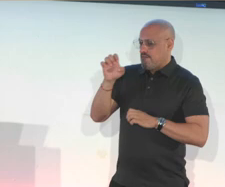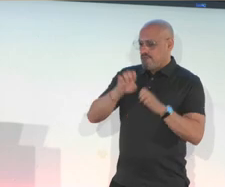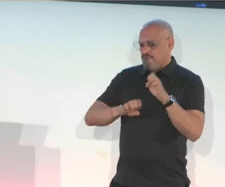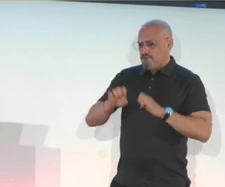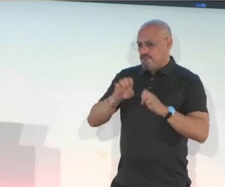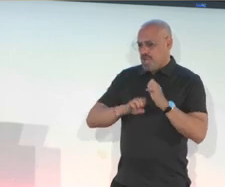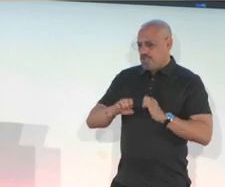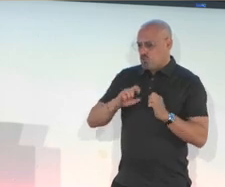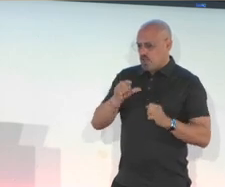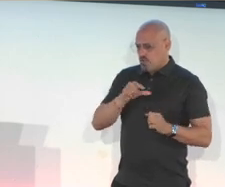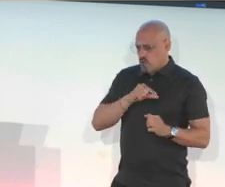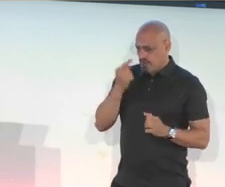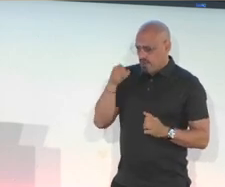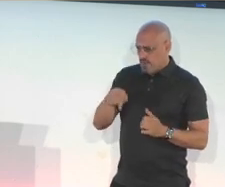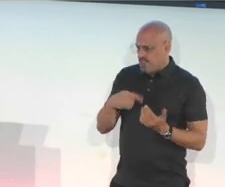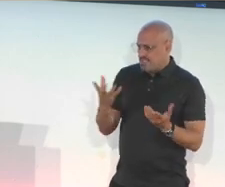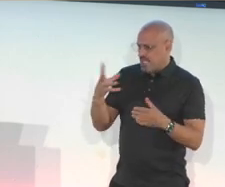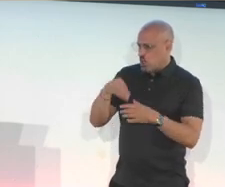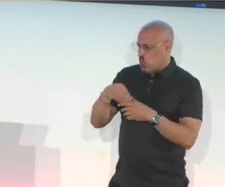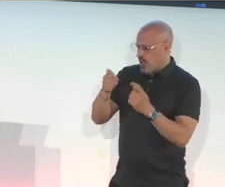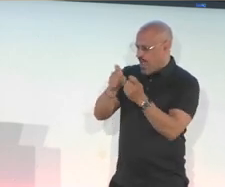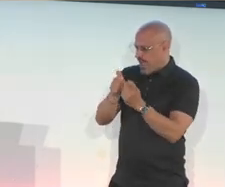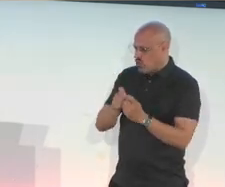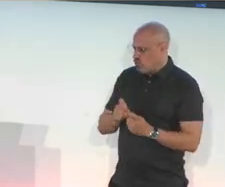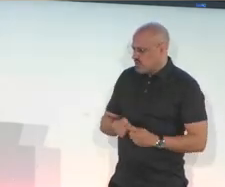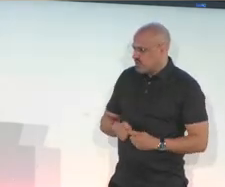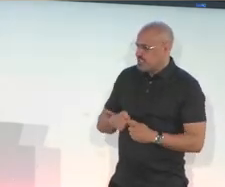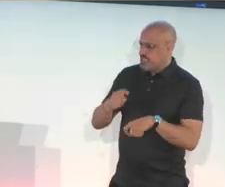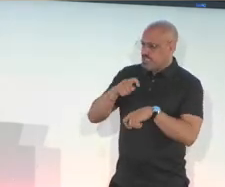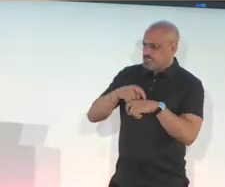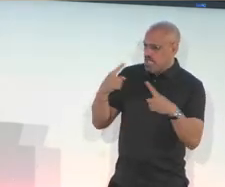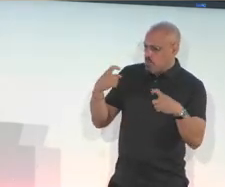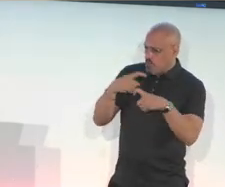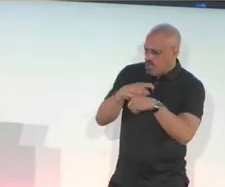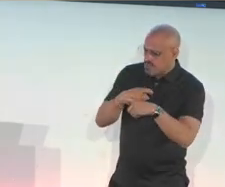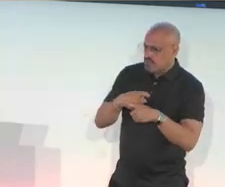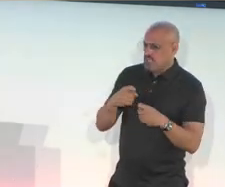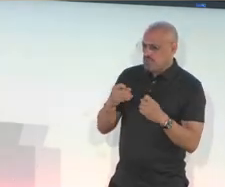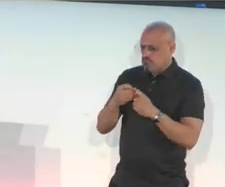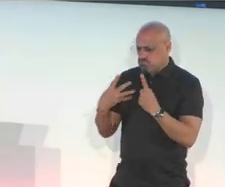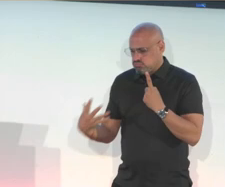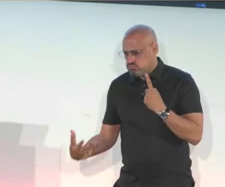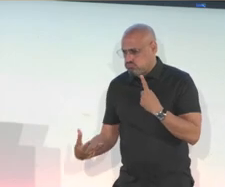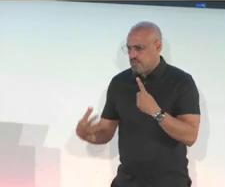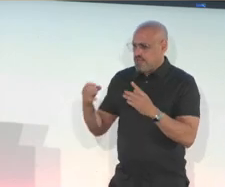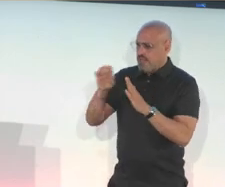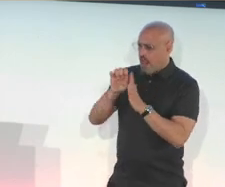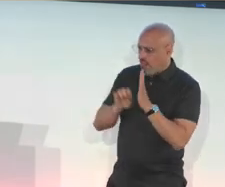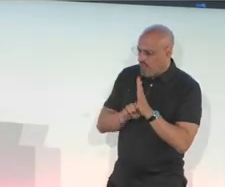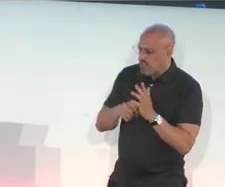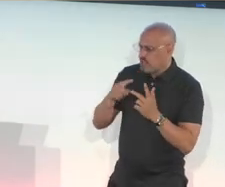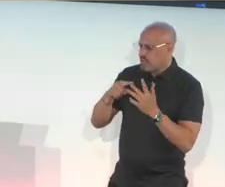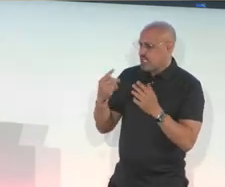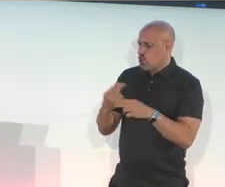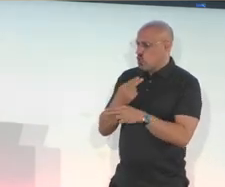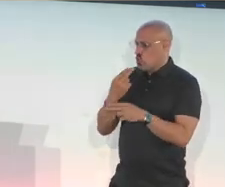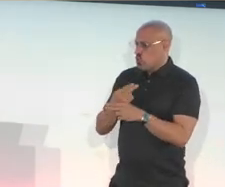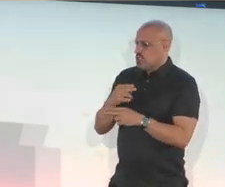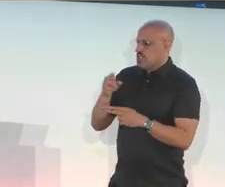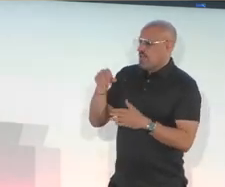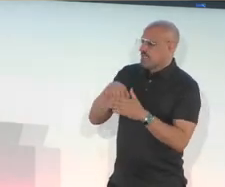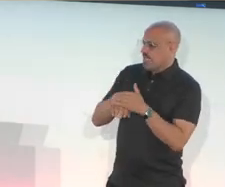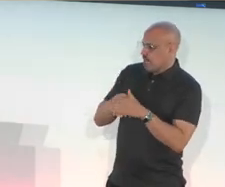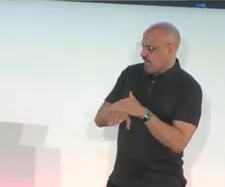criteria for this include accuracy, time and space complexity, robustness, ethics, and usability and